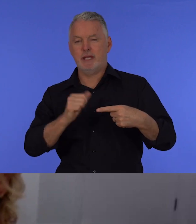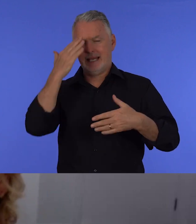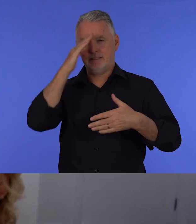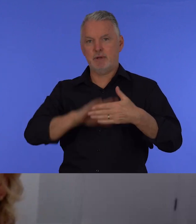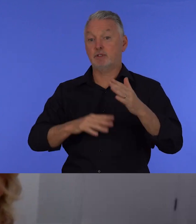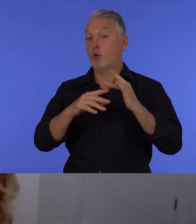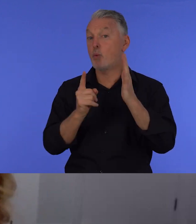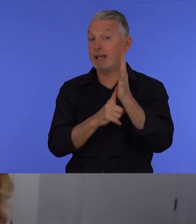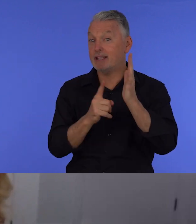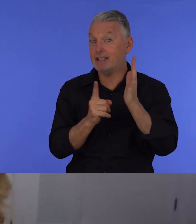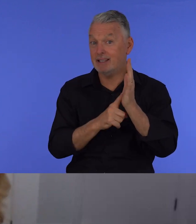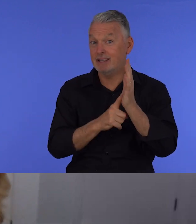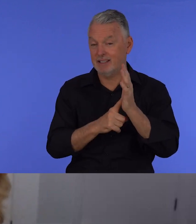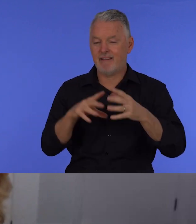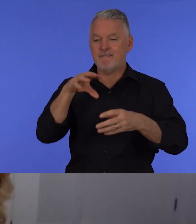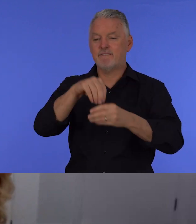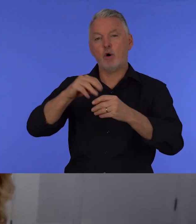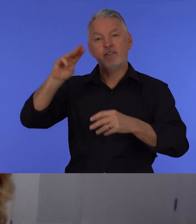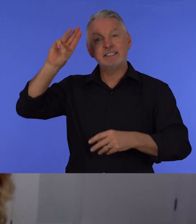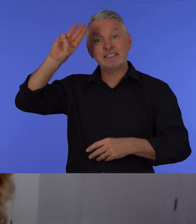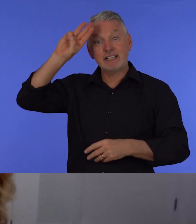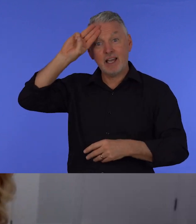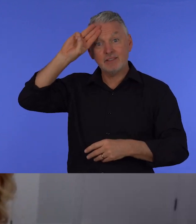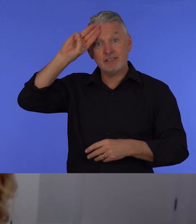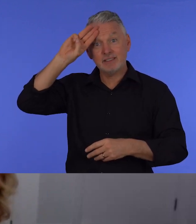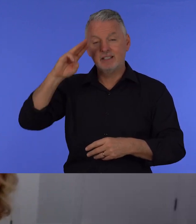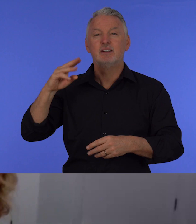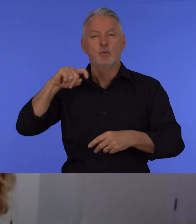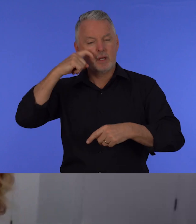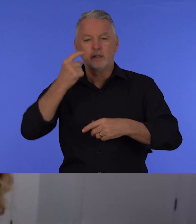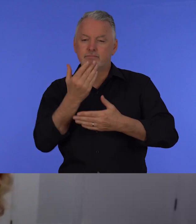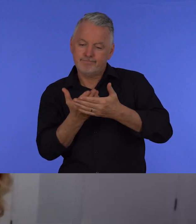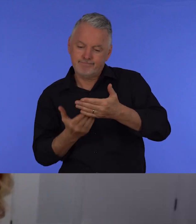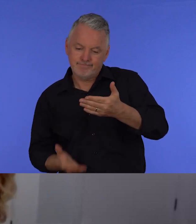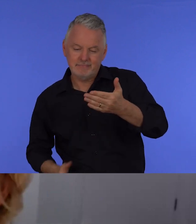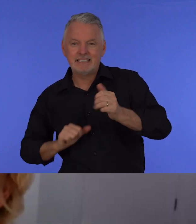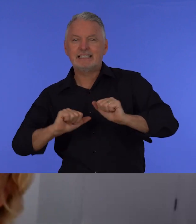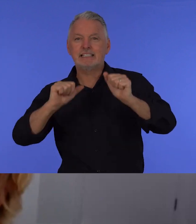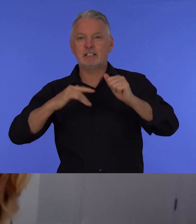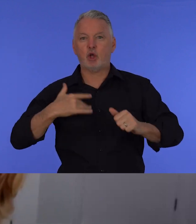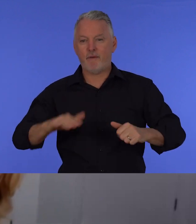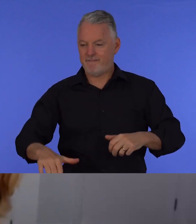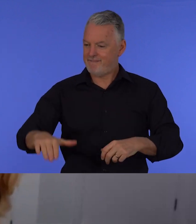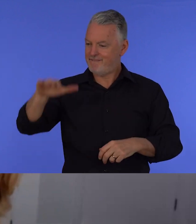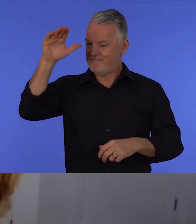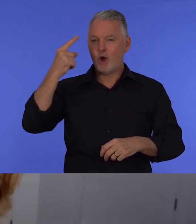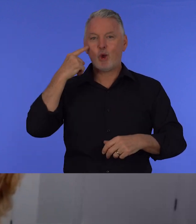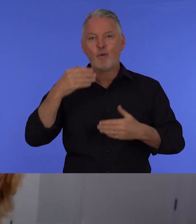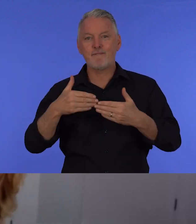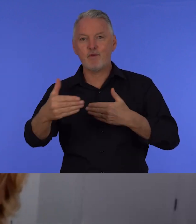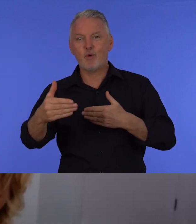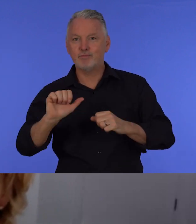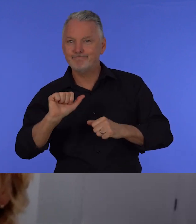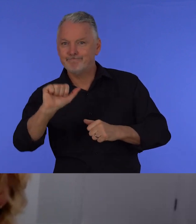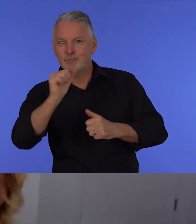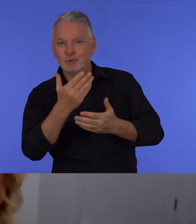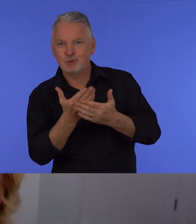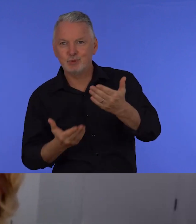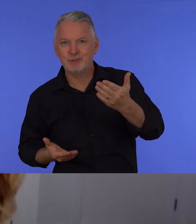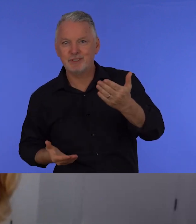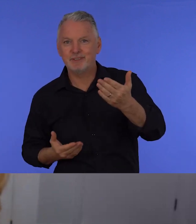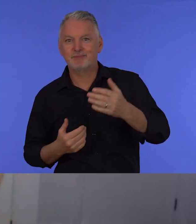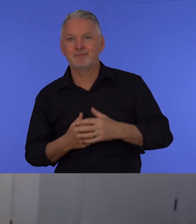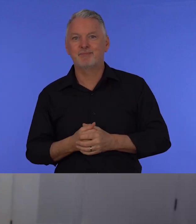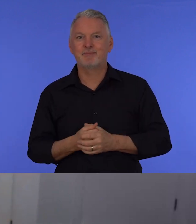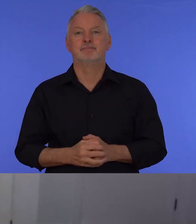has 2 children and will share her son Will's experience with Scouts and how Will has developed in many aspects over his life. So I'll